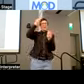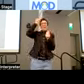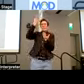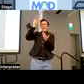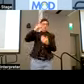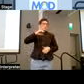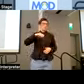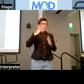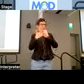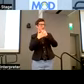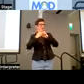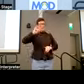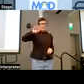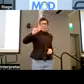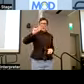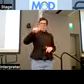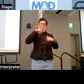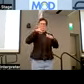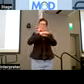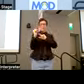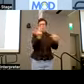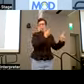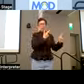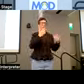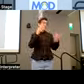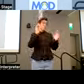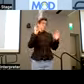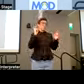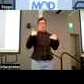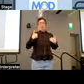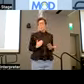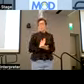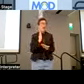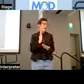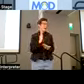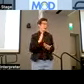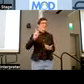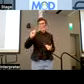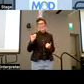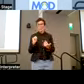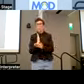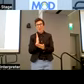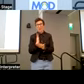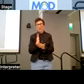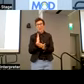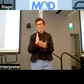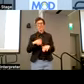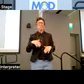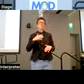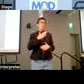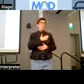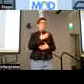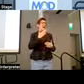technology is accessible for all. It's a human right. It's a disability right. And so it's my